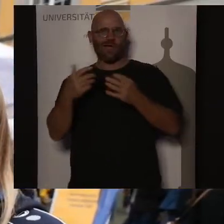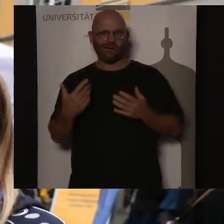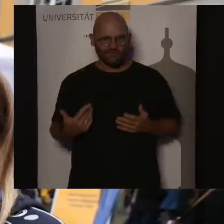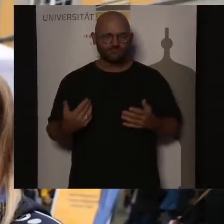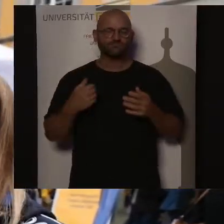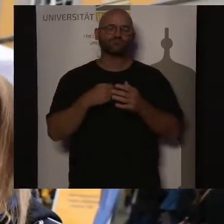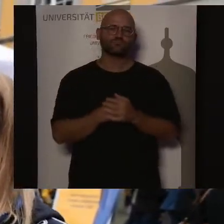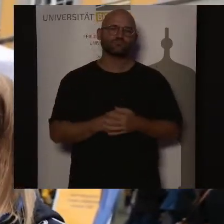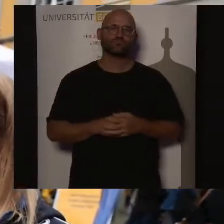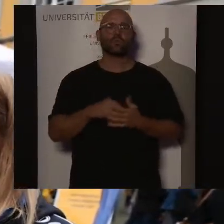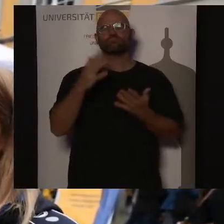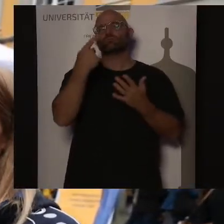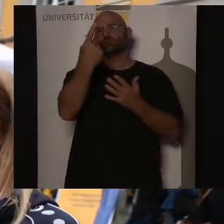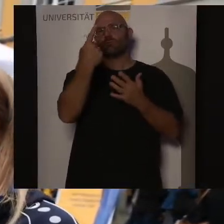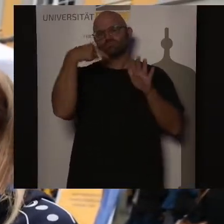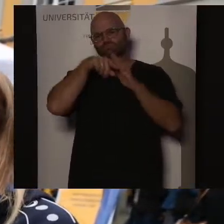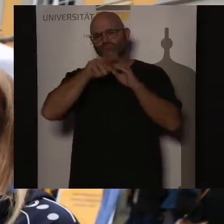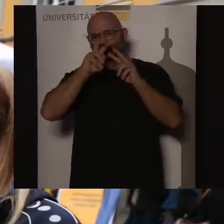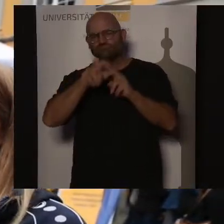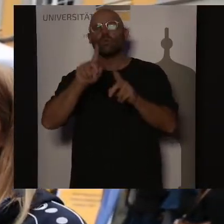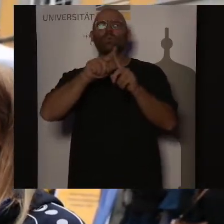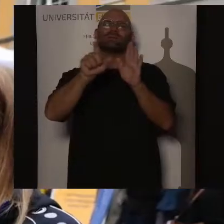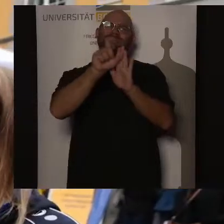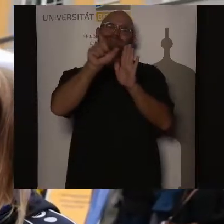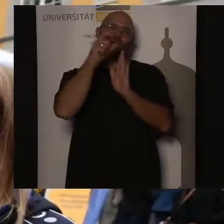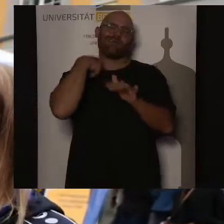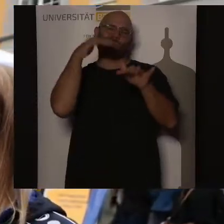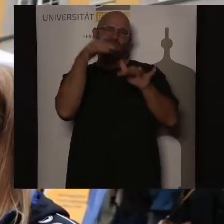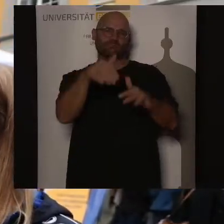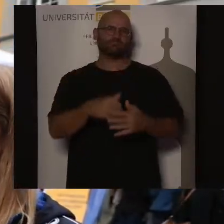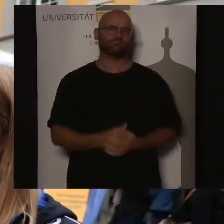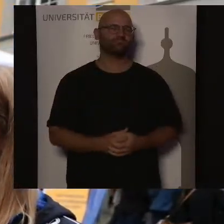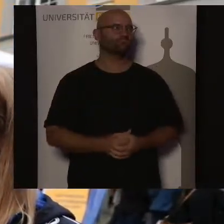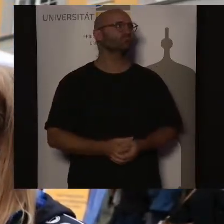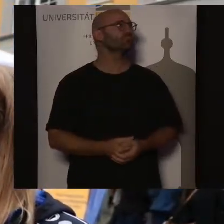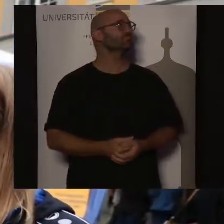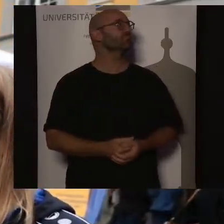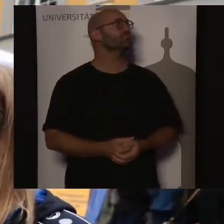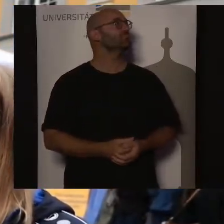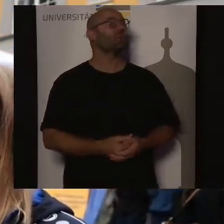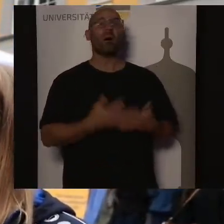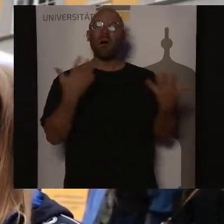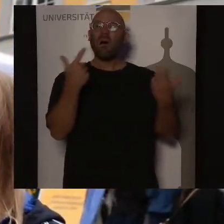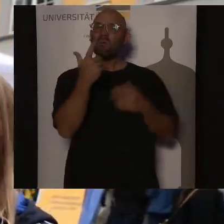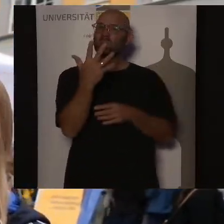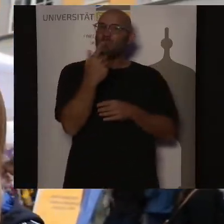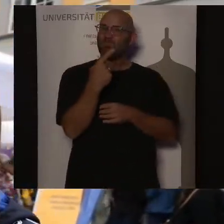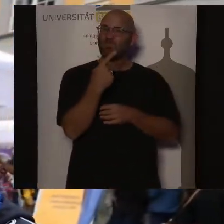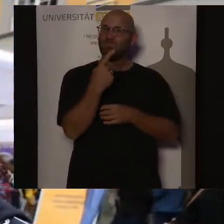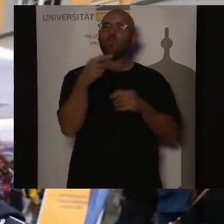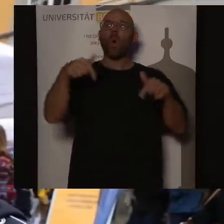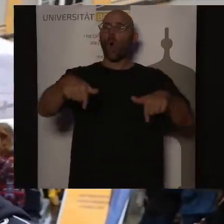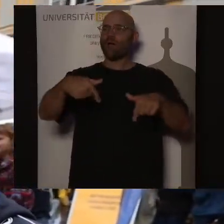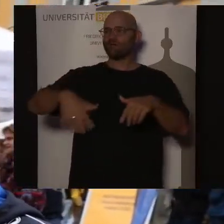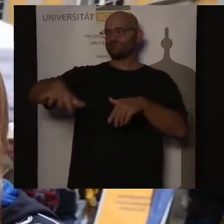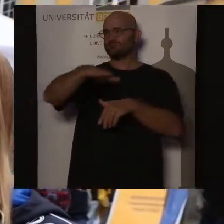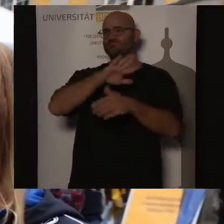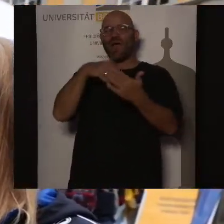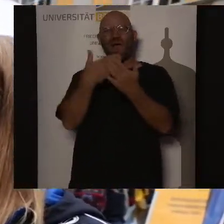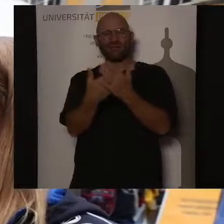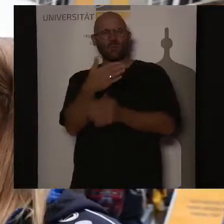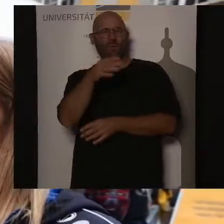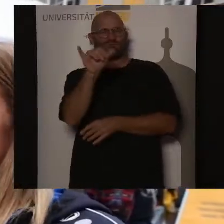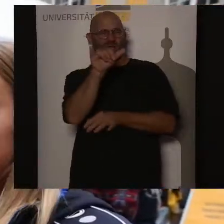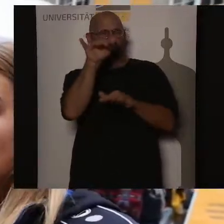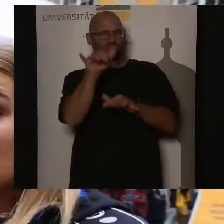demand, and we usually share our news on Instagram. Well, that sounds really cool. Which offers do you have